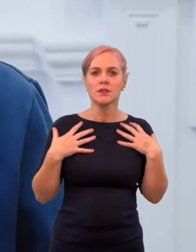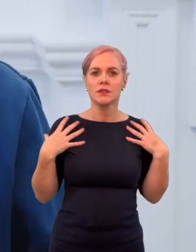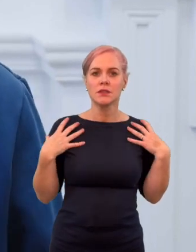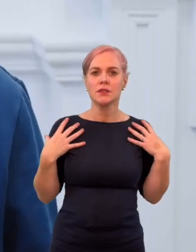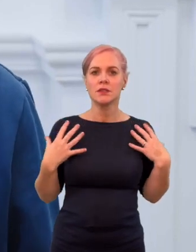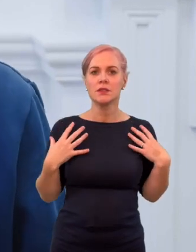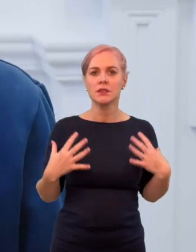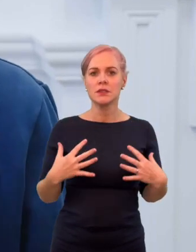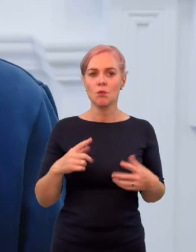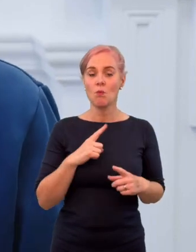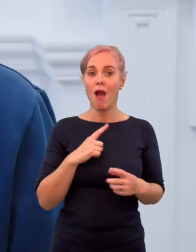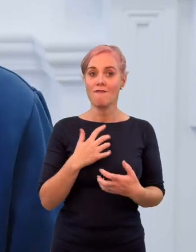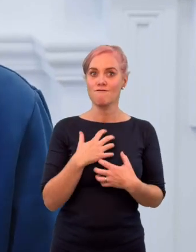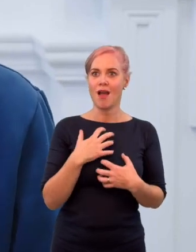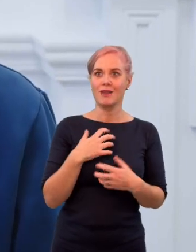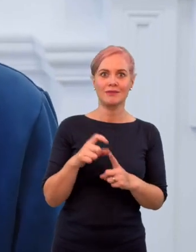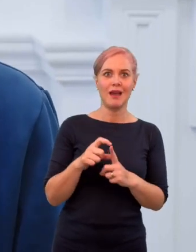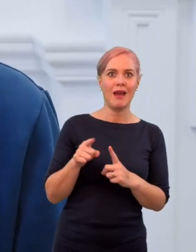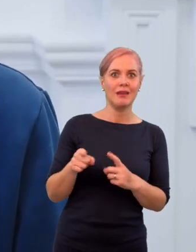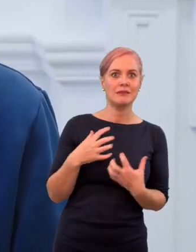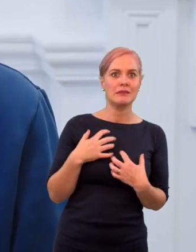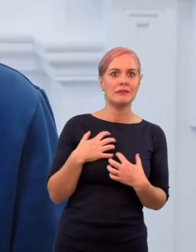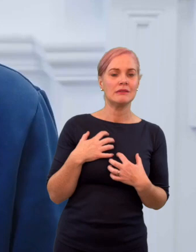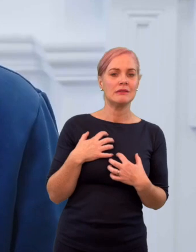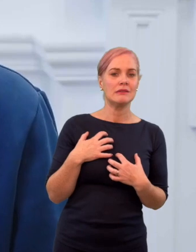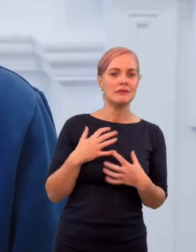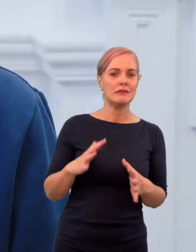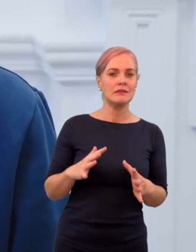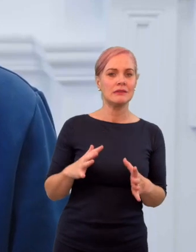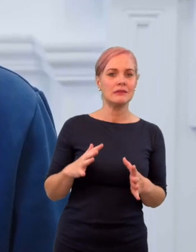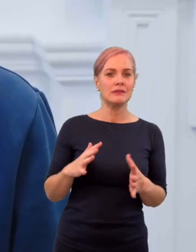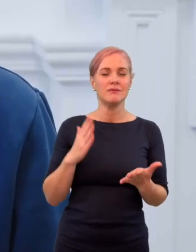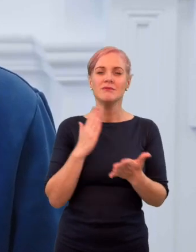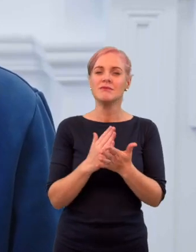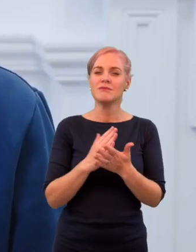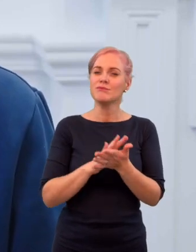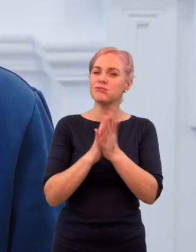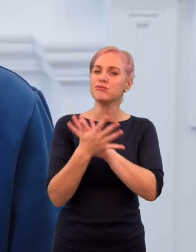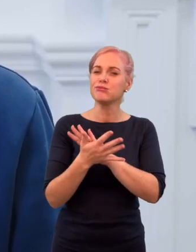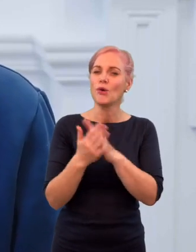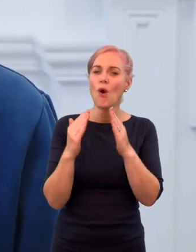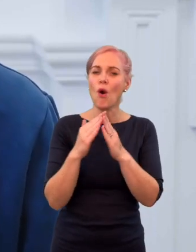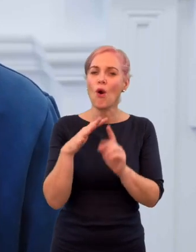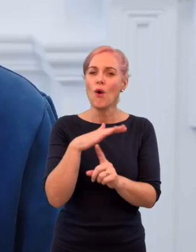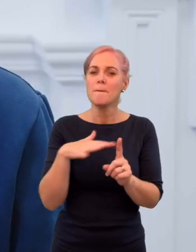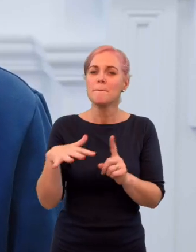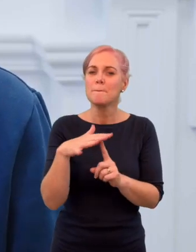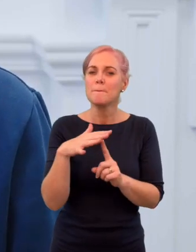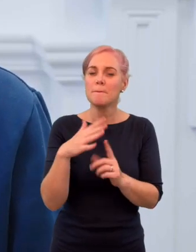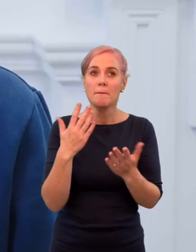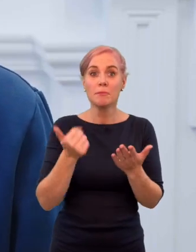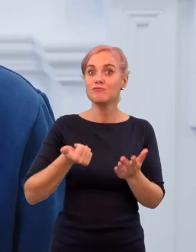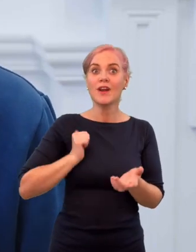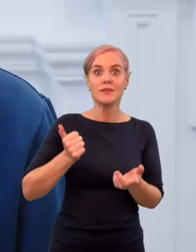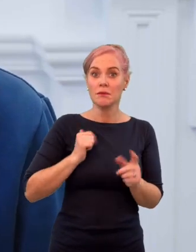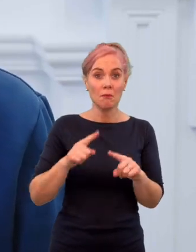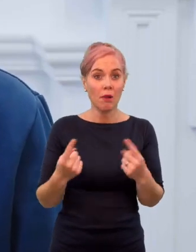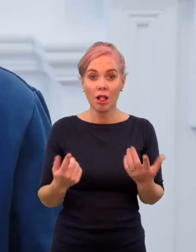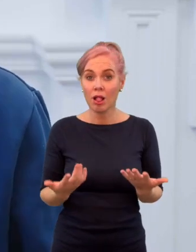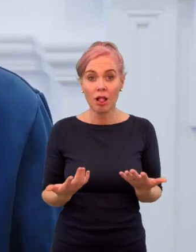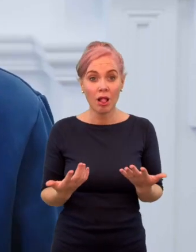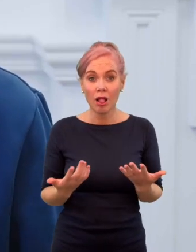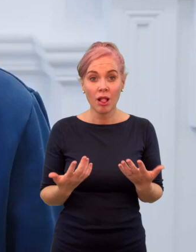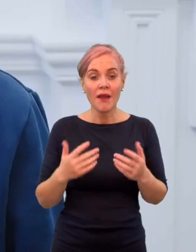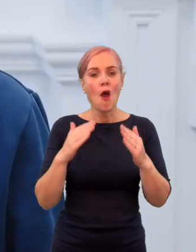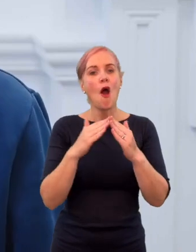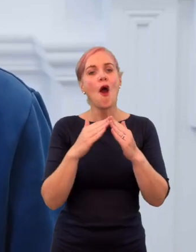stance is very much still because she's afraid of her dad, and it's a very volatile household. It's very unpredictable. It's